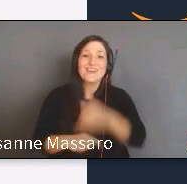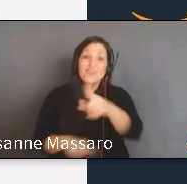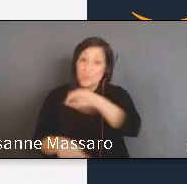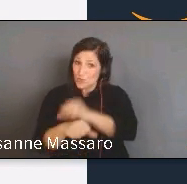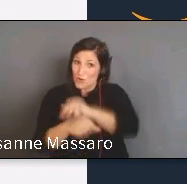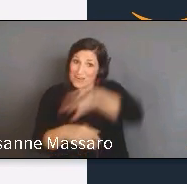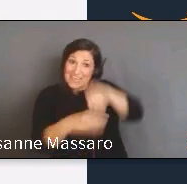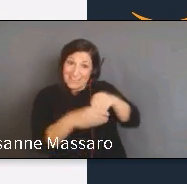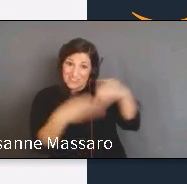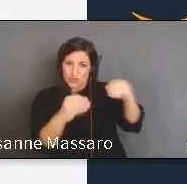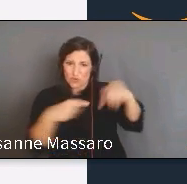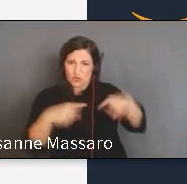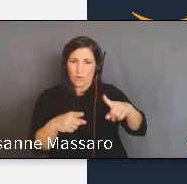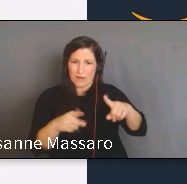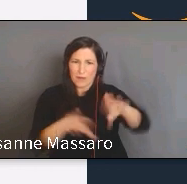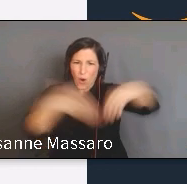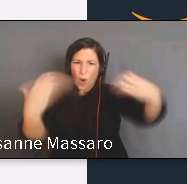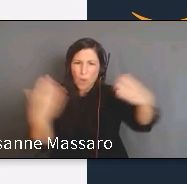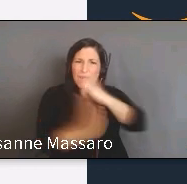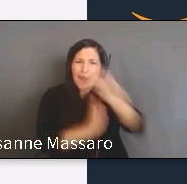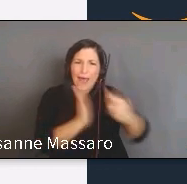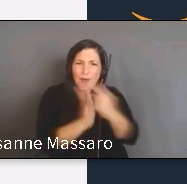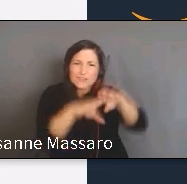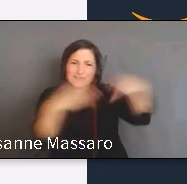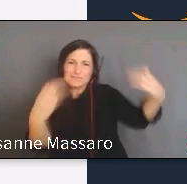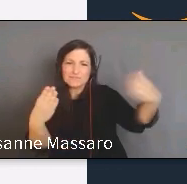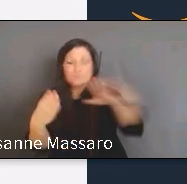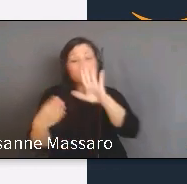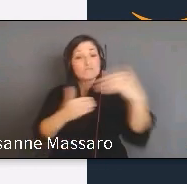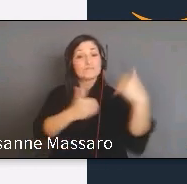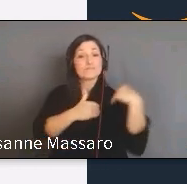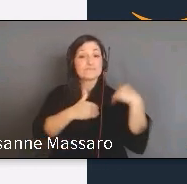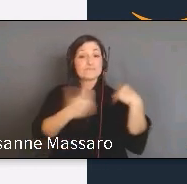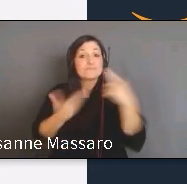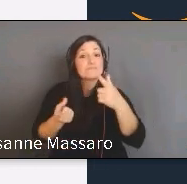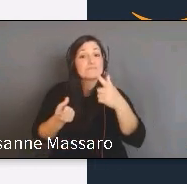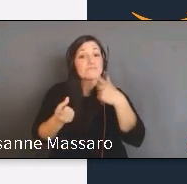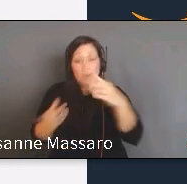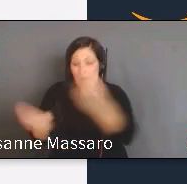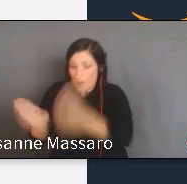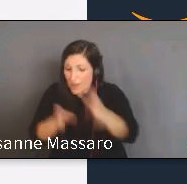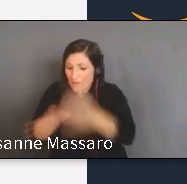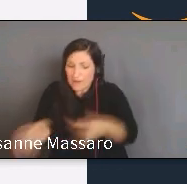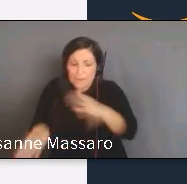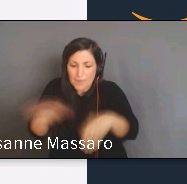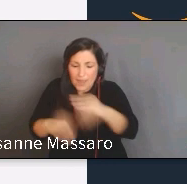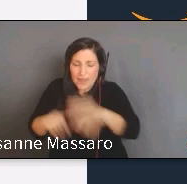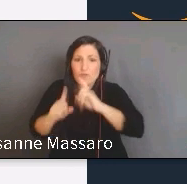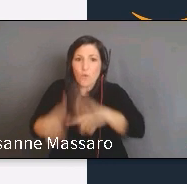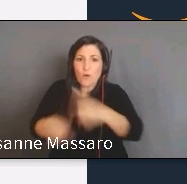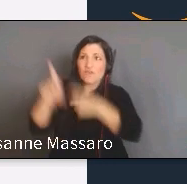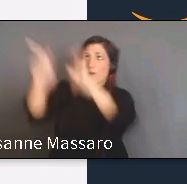when it is open. So your responsibilities will include preparing and packing orders placed by customers online. So there will be a little